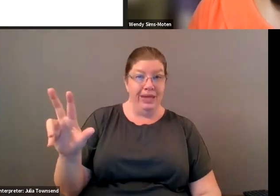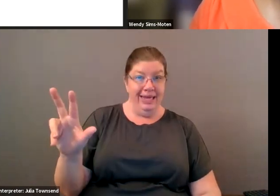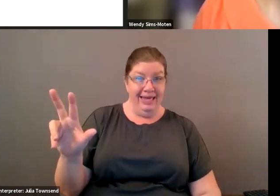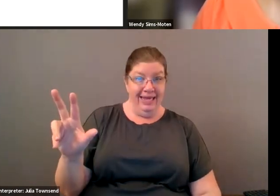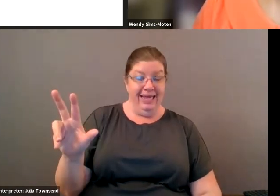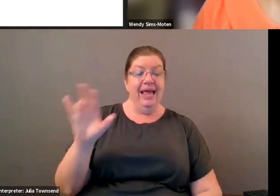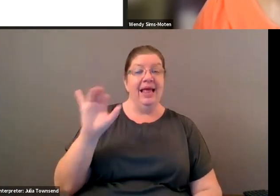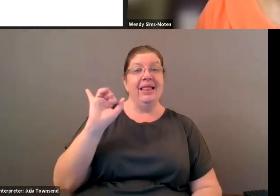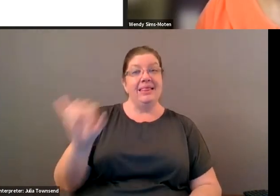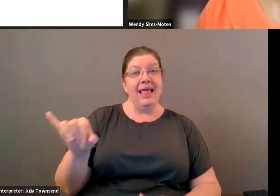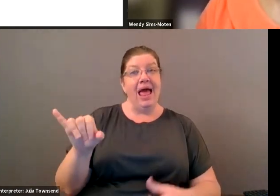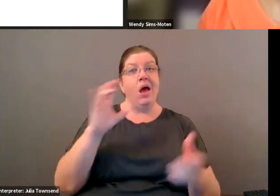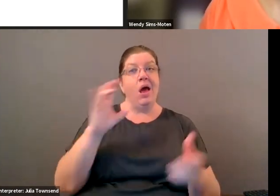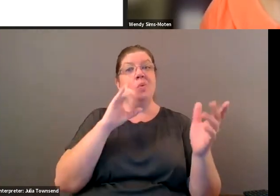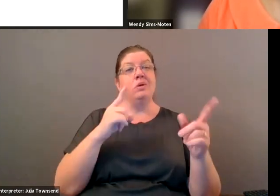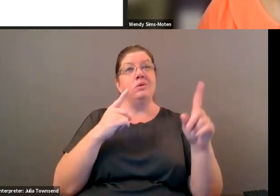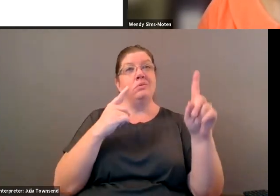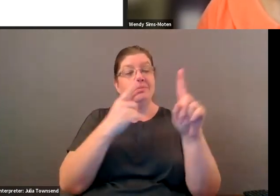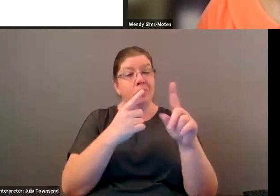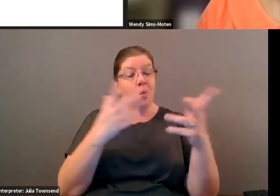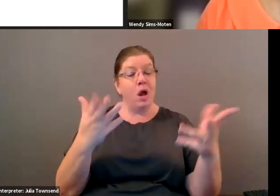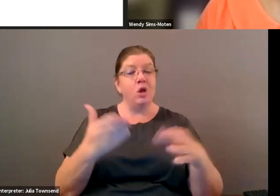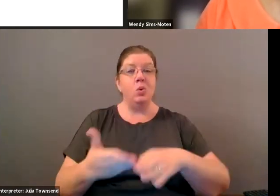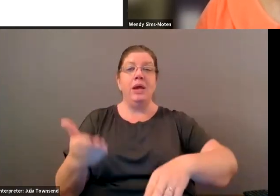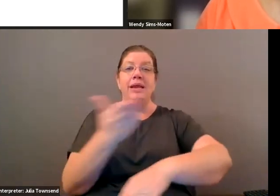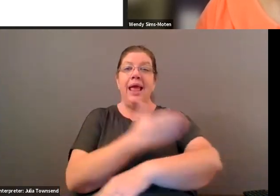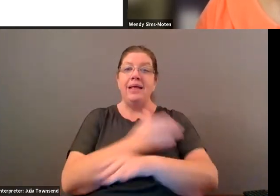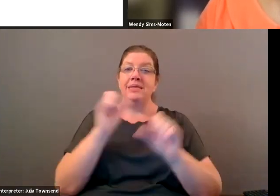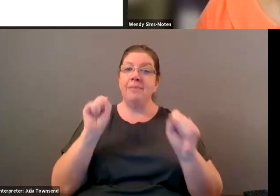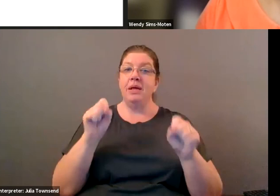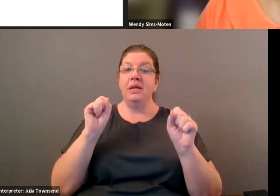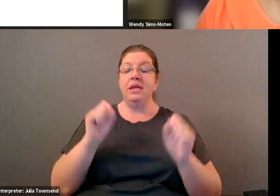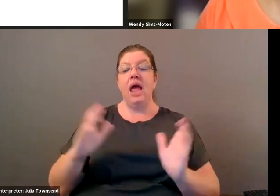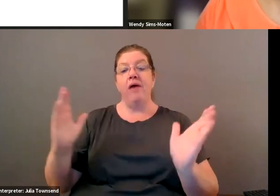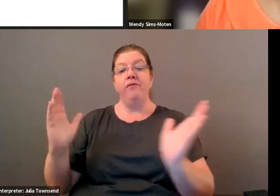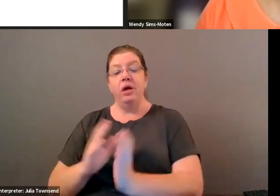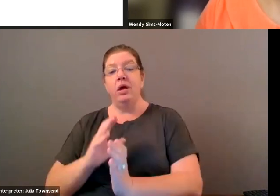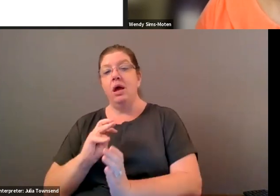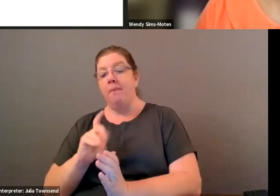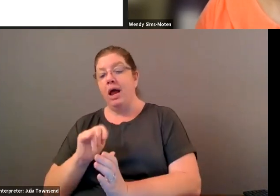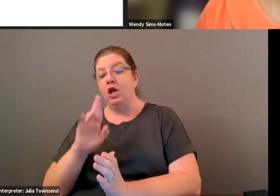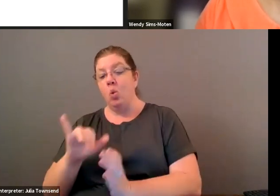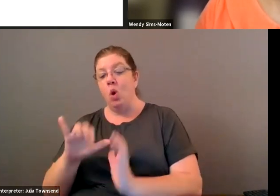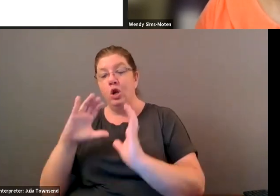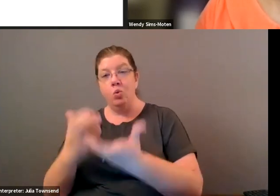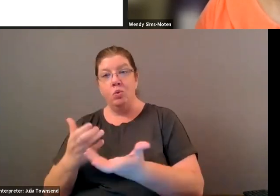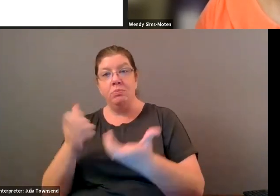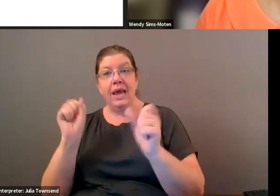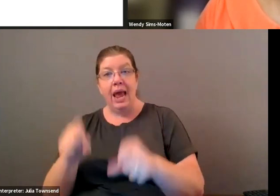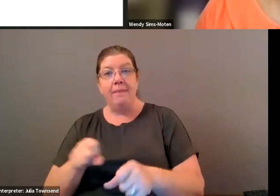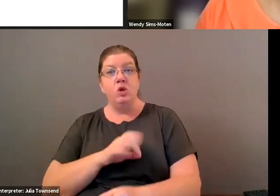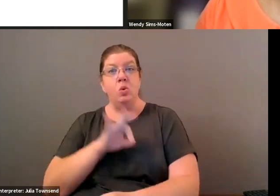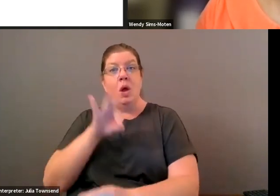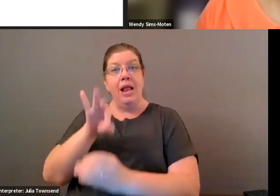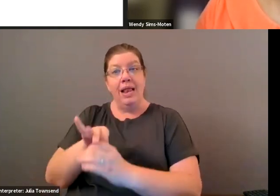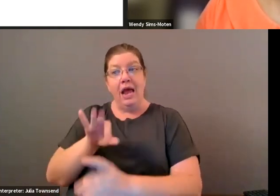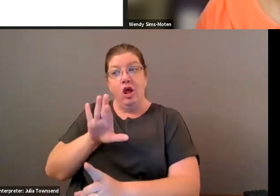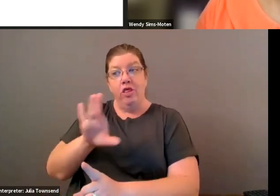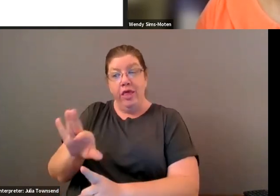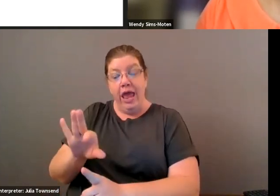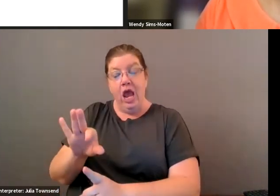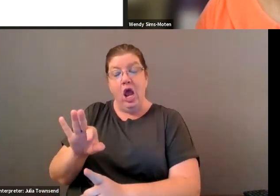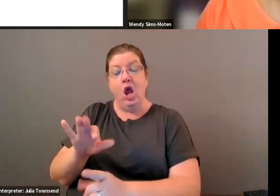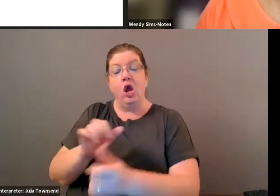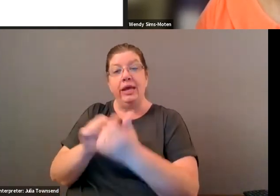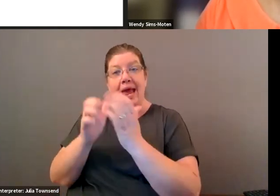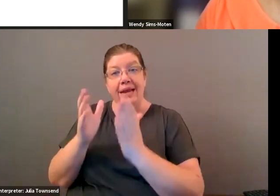to enhance the ability of minority groups to be able to either elect their candidates